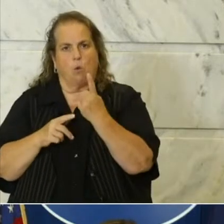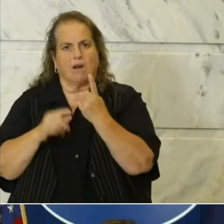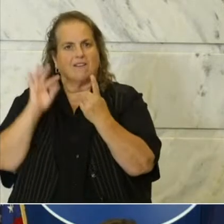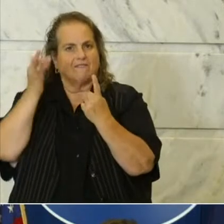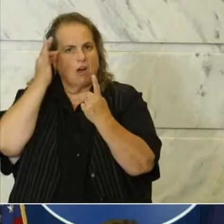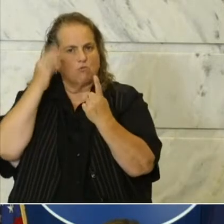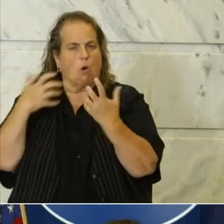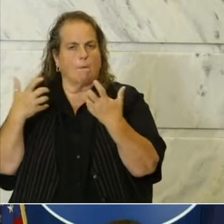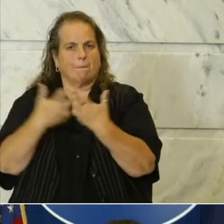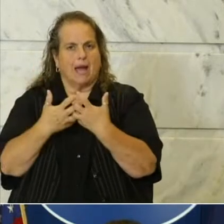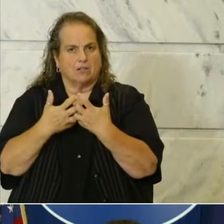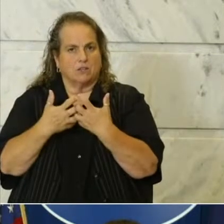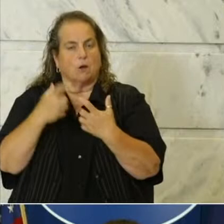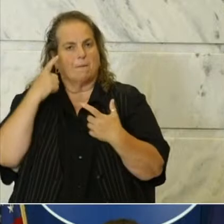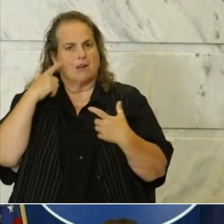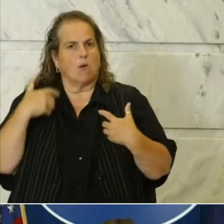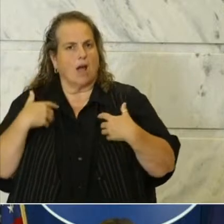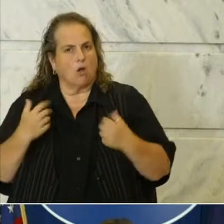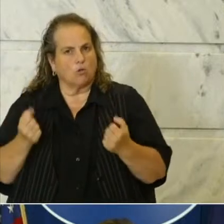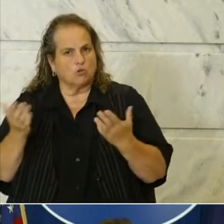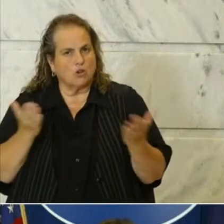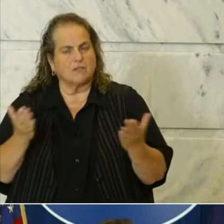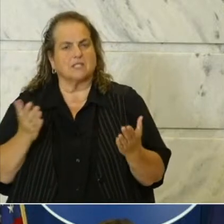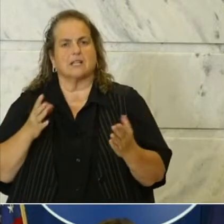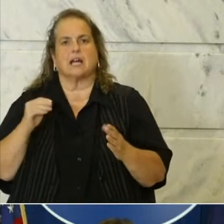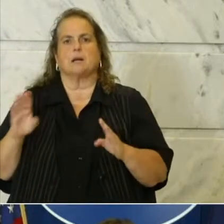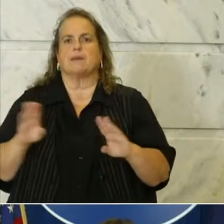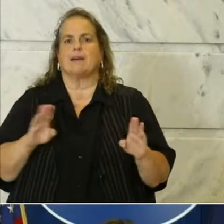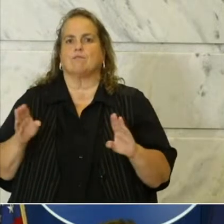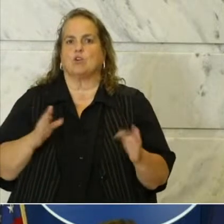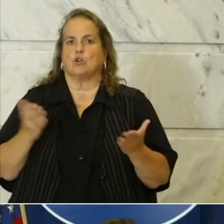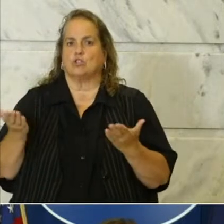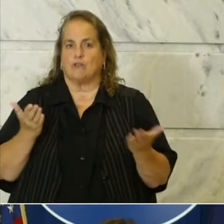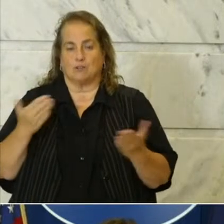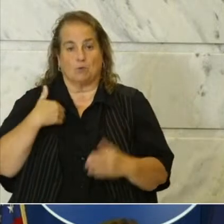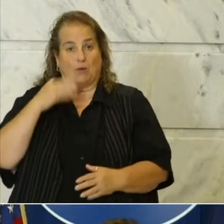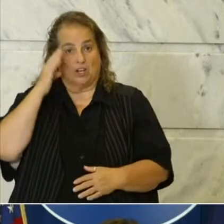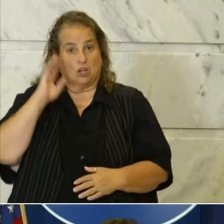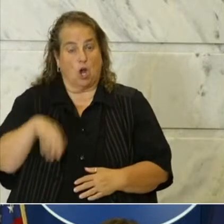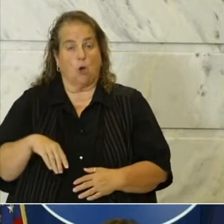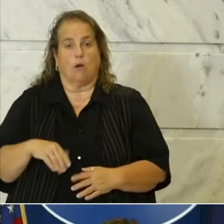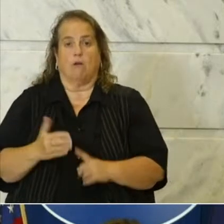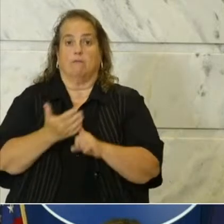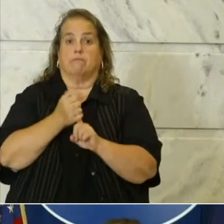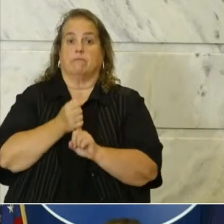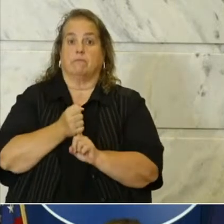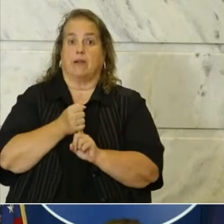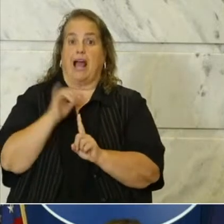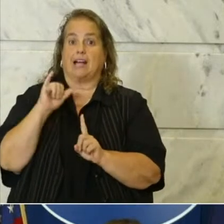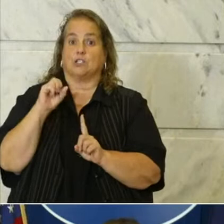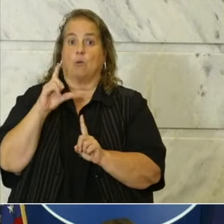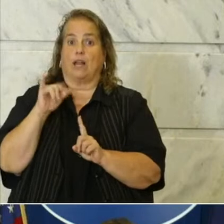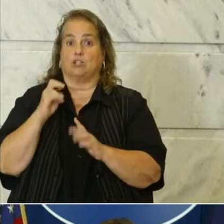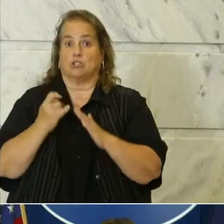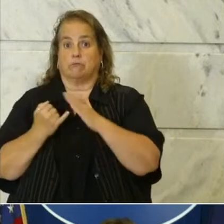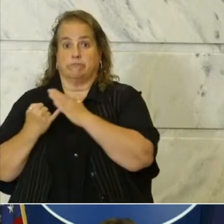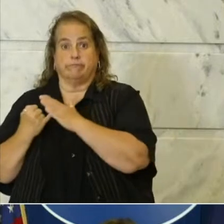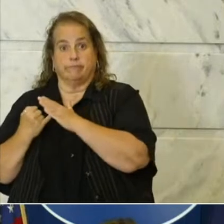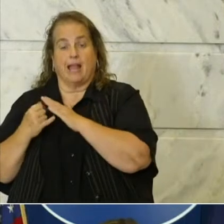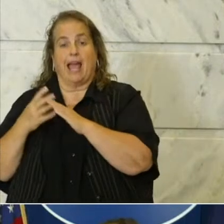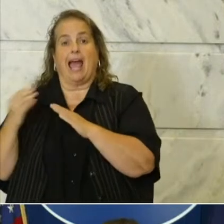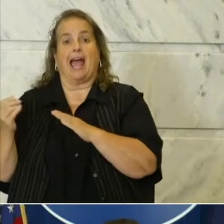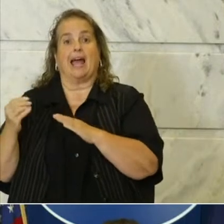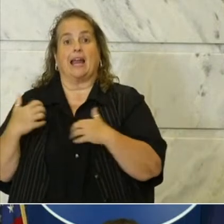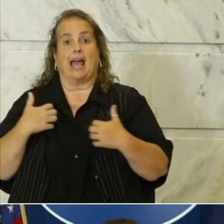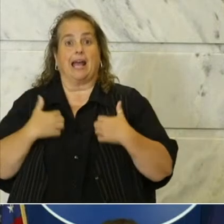health services and behavioral health services, because we know the isolation and anxiety that has circled